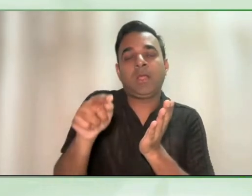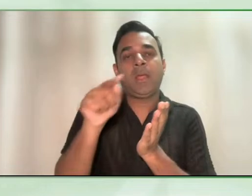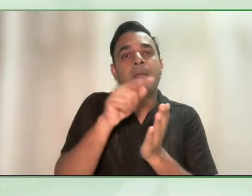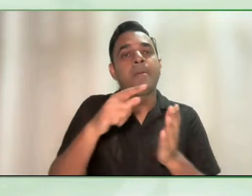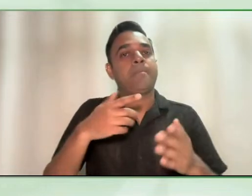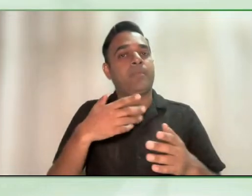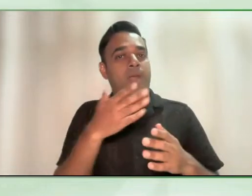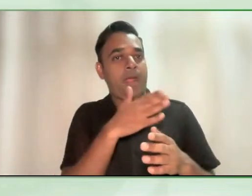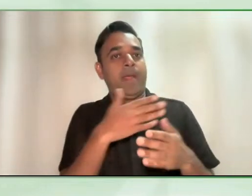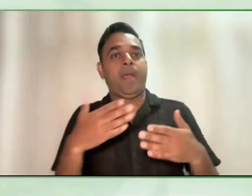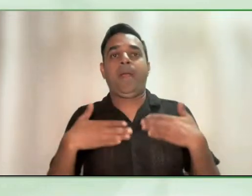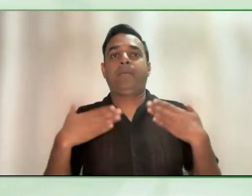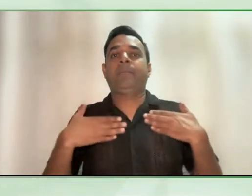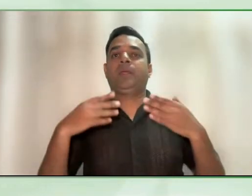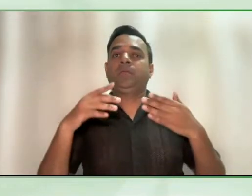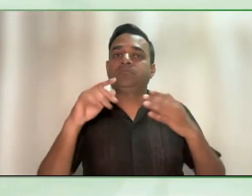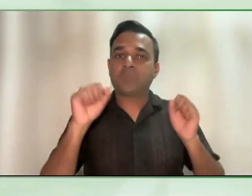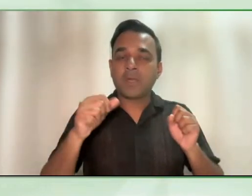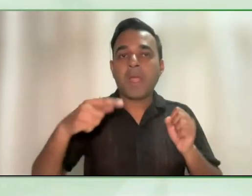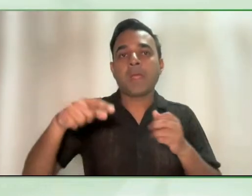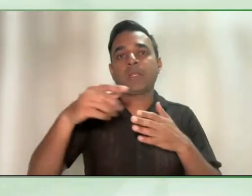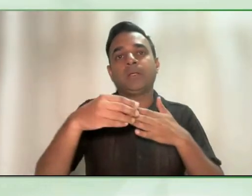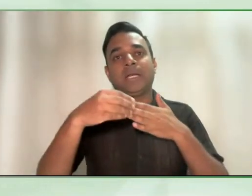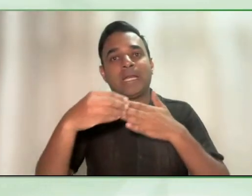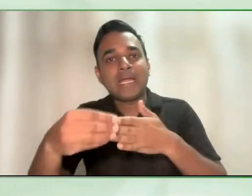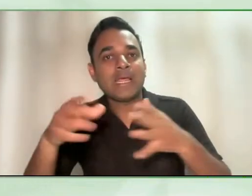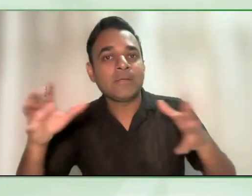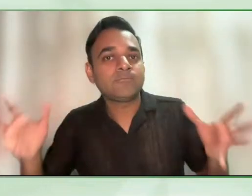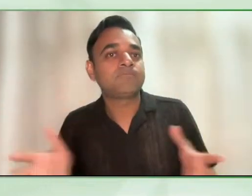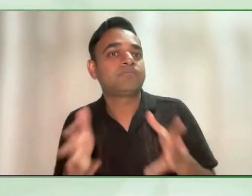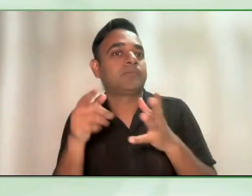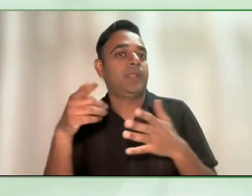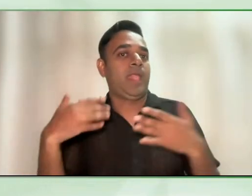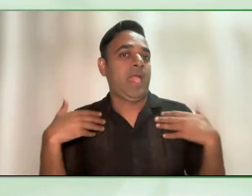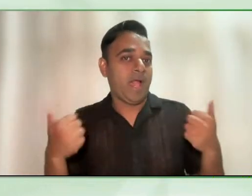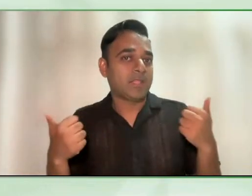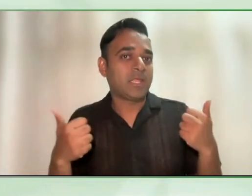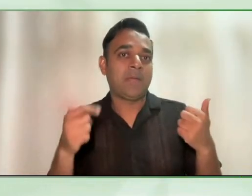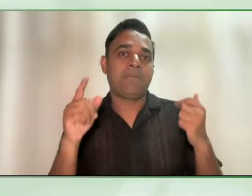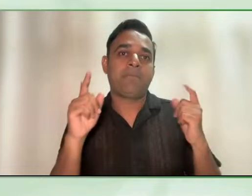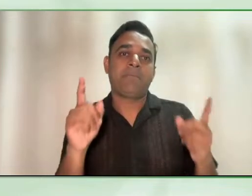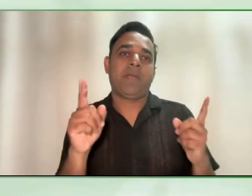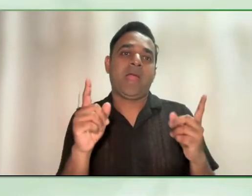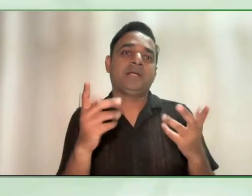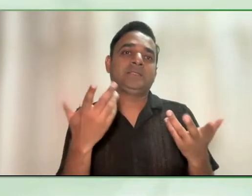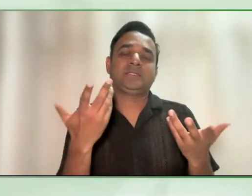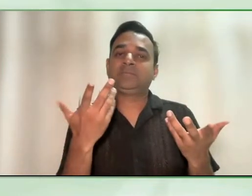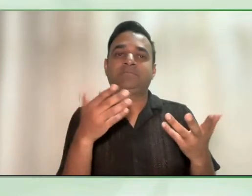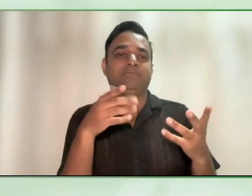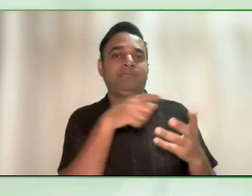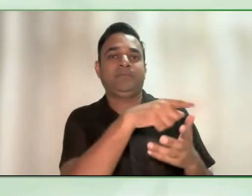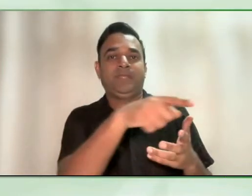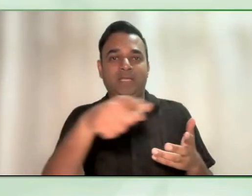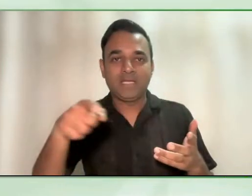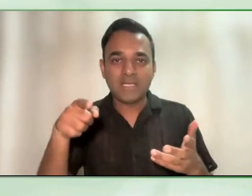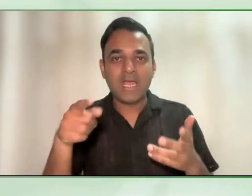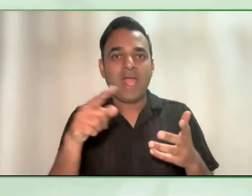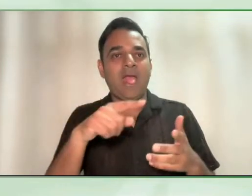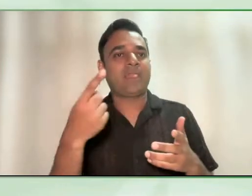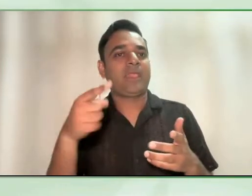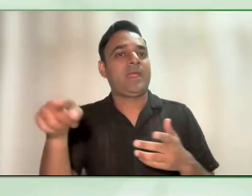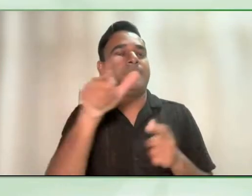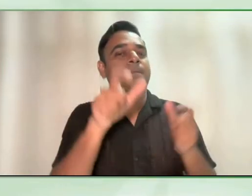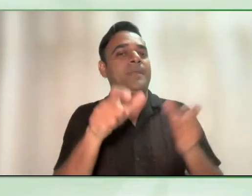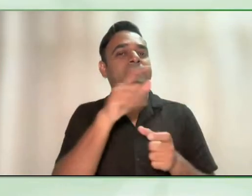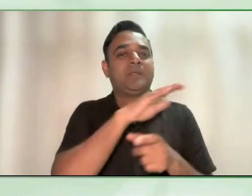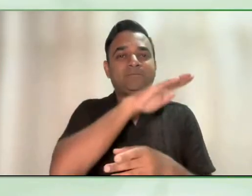better than anyone else. Looking to people with disabilities and trying to understand how they would design a policy, what their